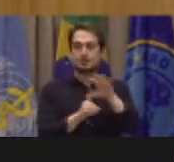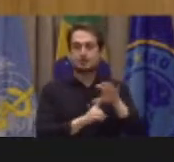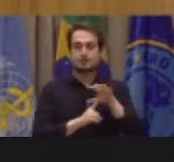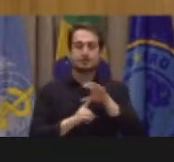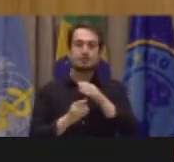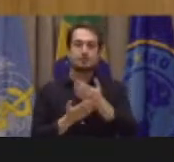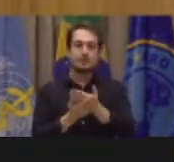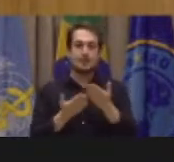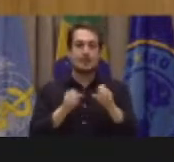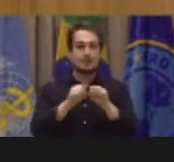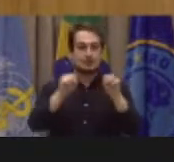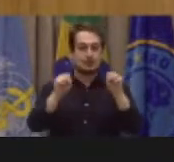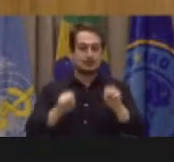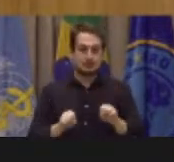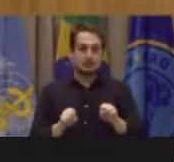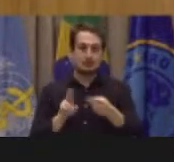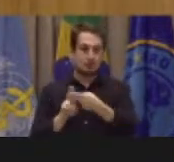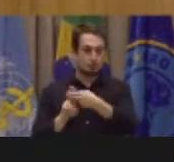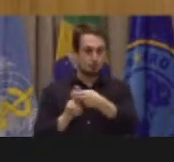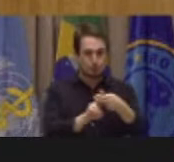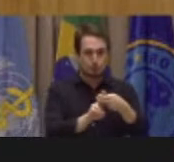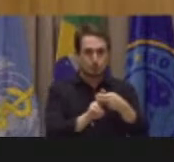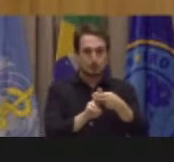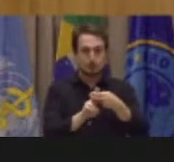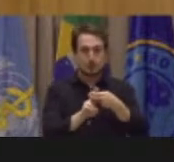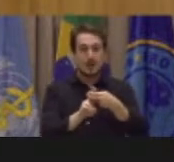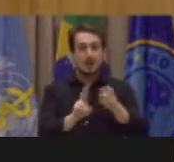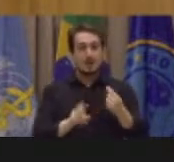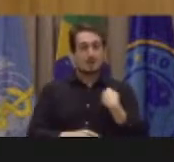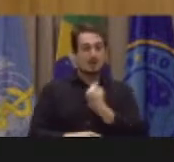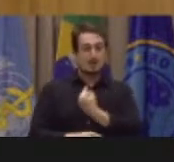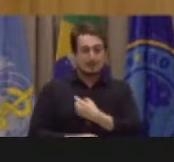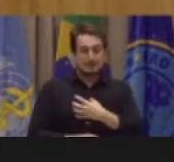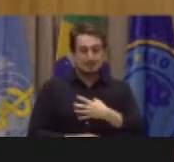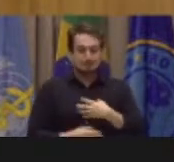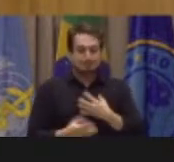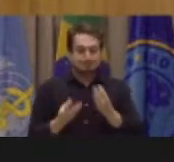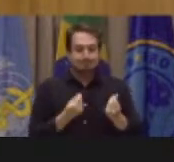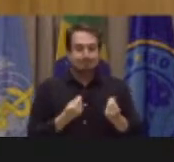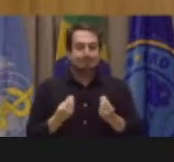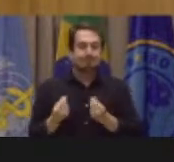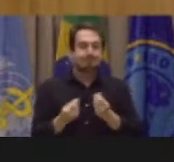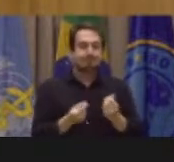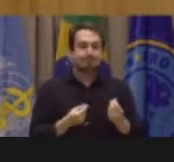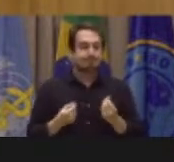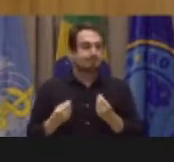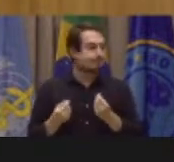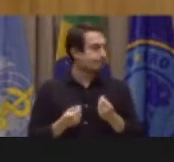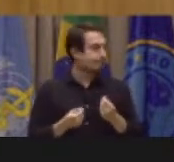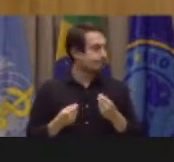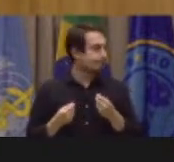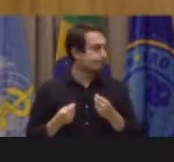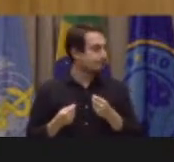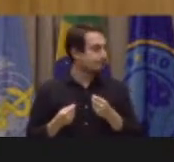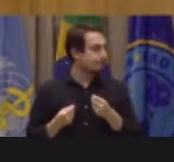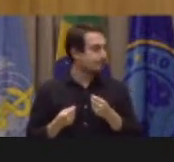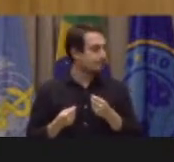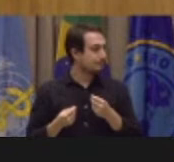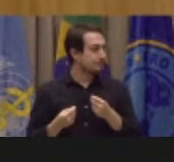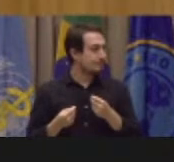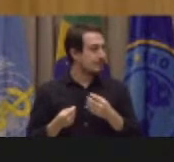the Ministry of Health said that there was going to be a huge impact on the citizens, and the feeling that we had